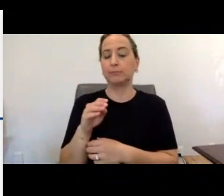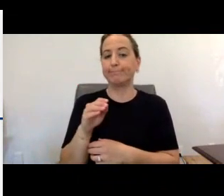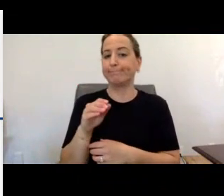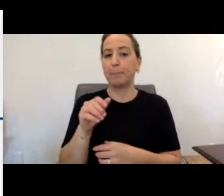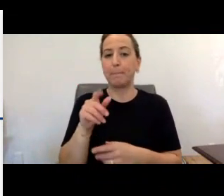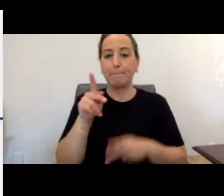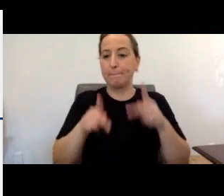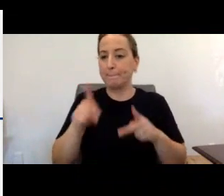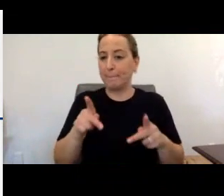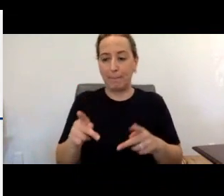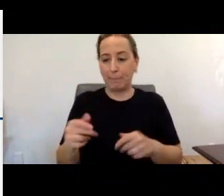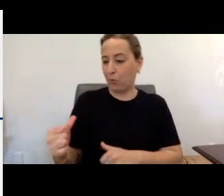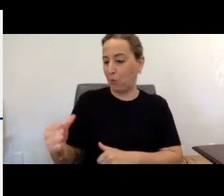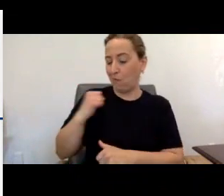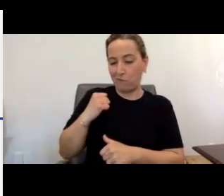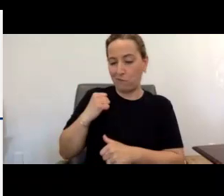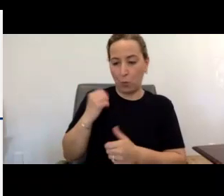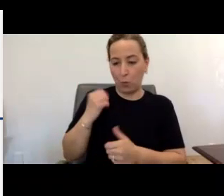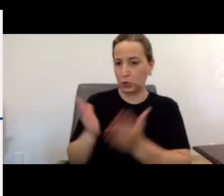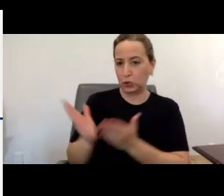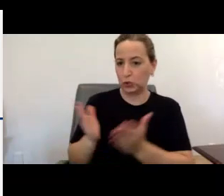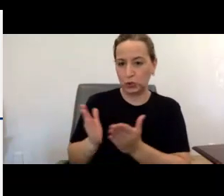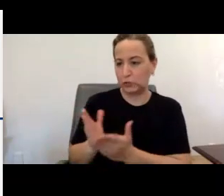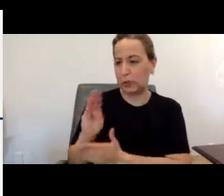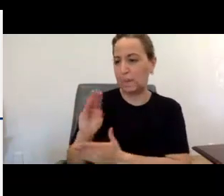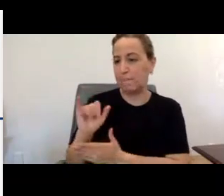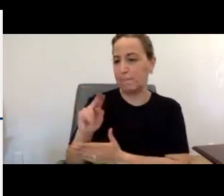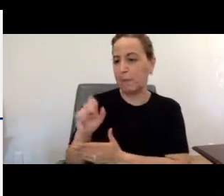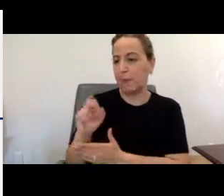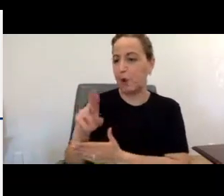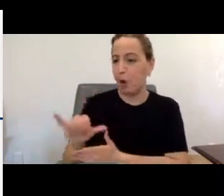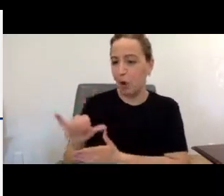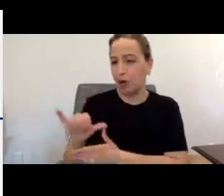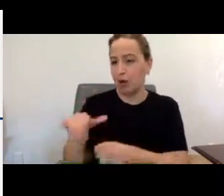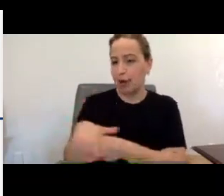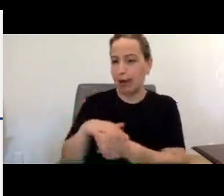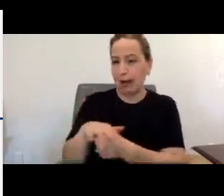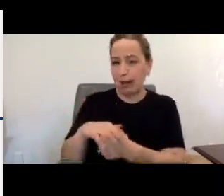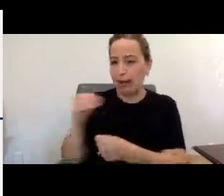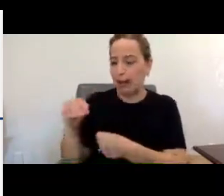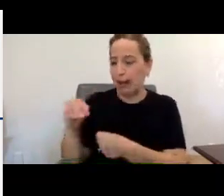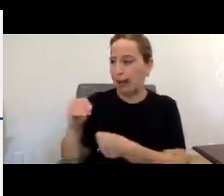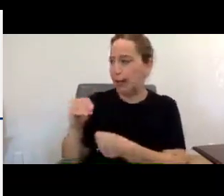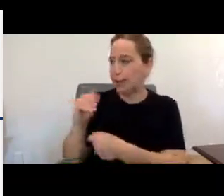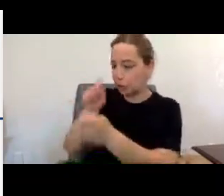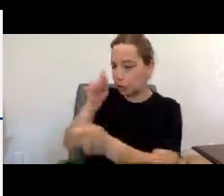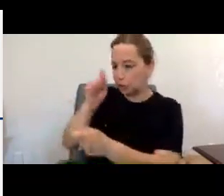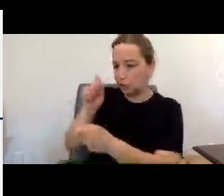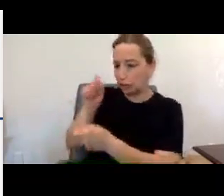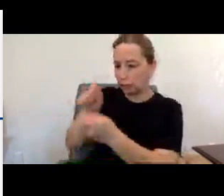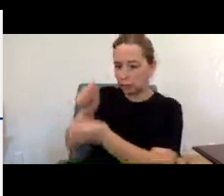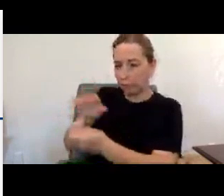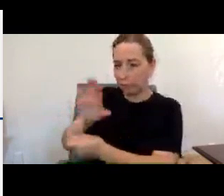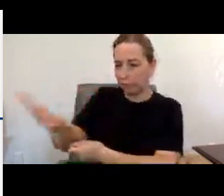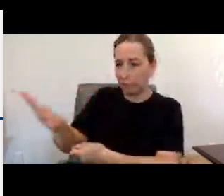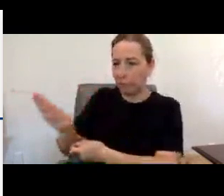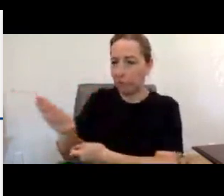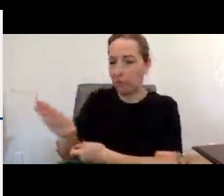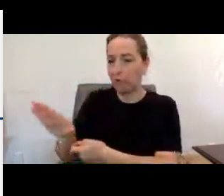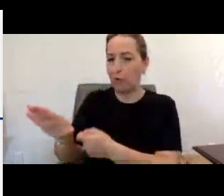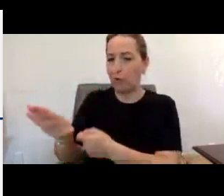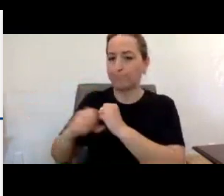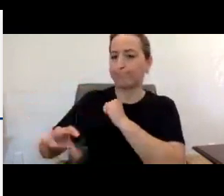avoiding servicing minority-majority neighborhoods, and targeting their advertisements to majority white neighborhoods,